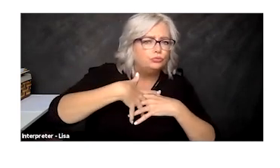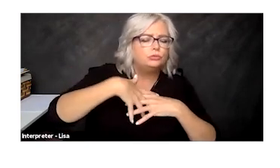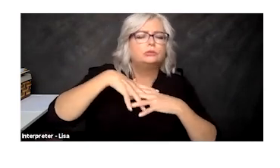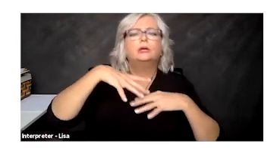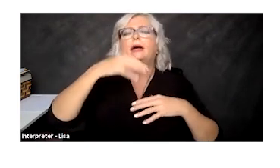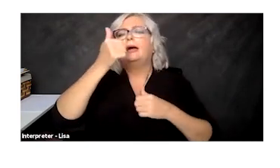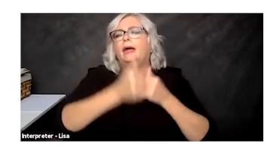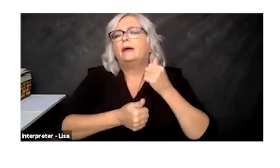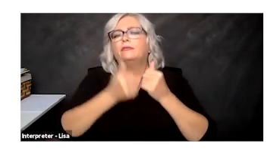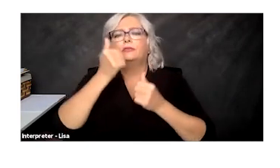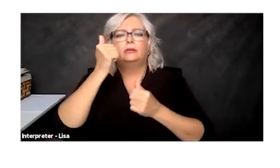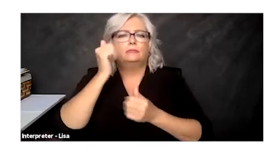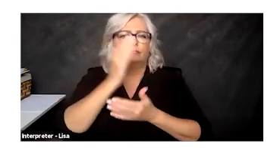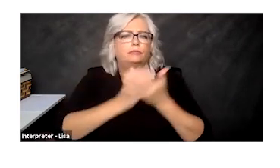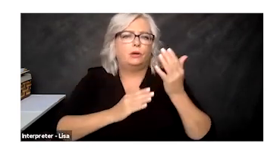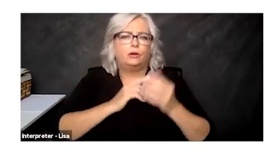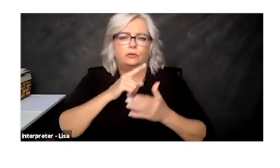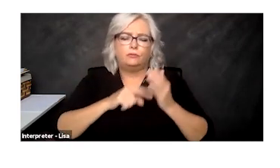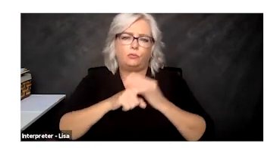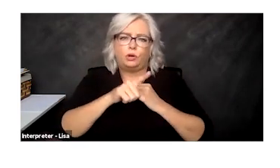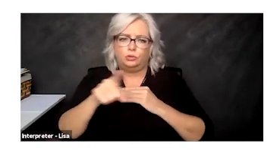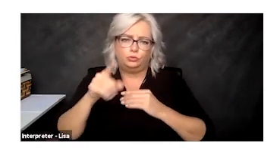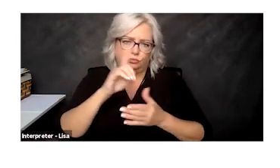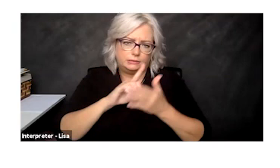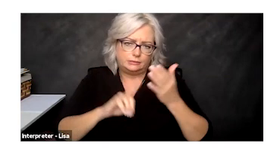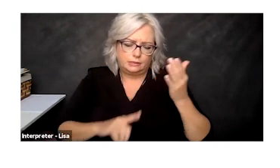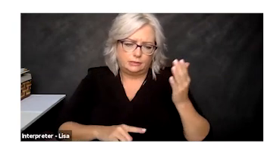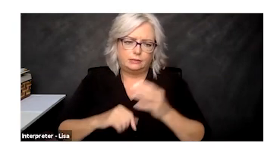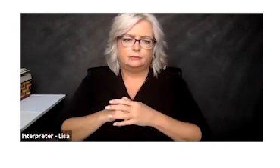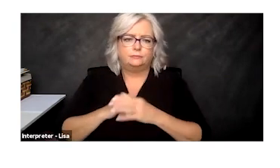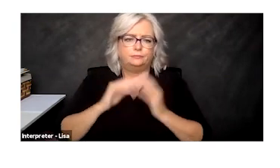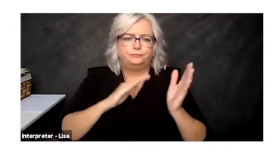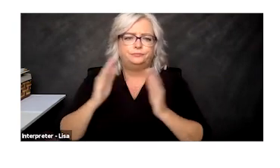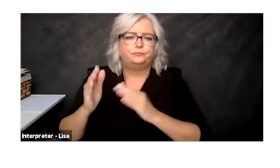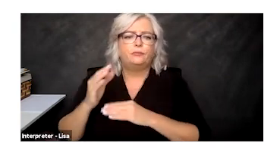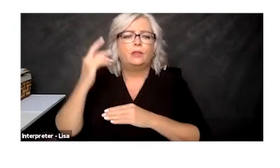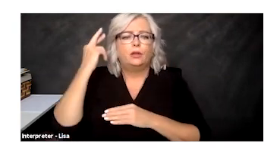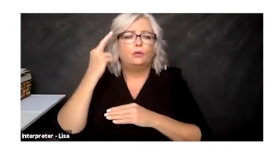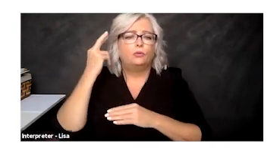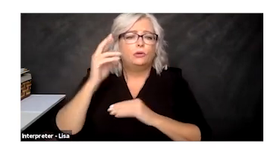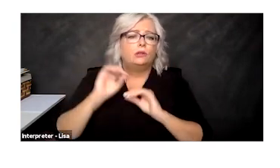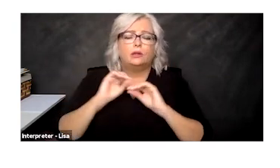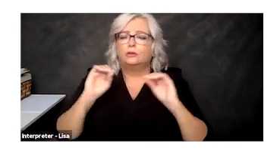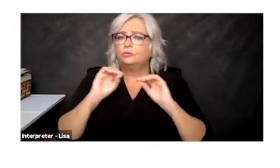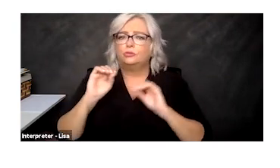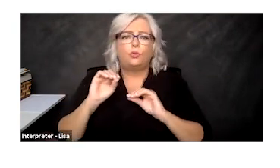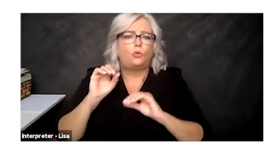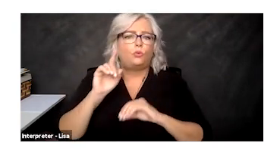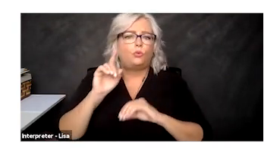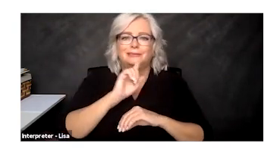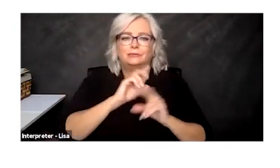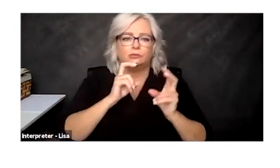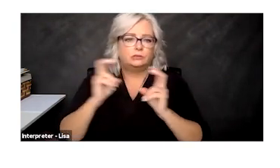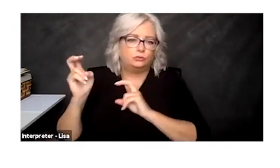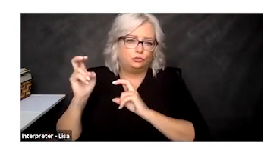of what you're going to put out into the world. Realize that there are no single issues.